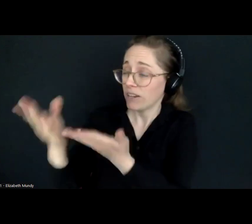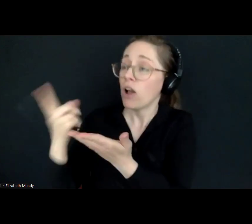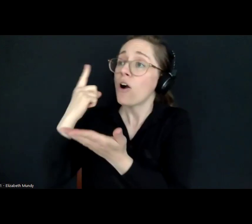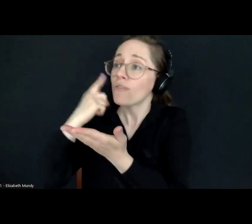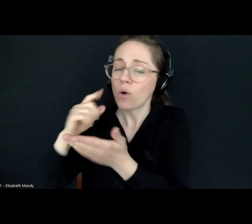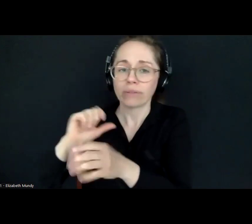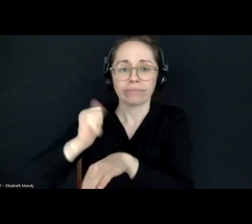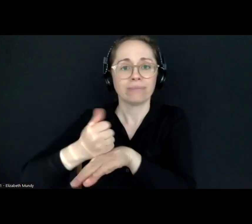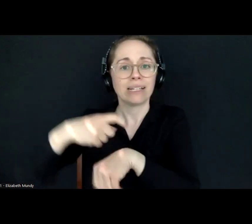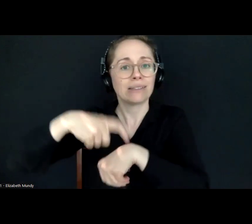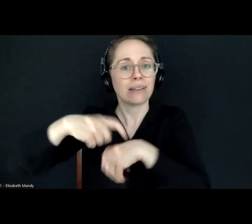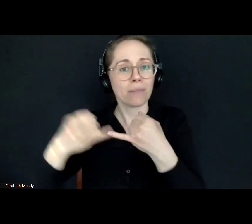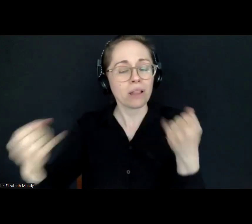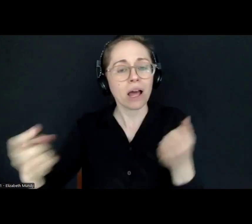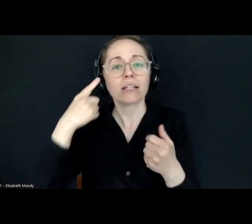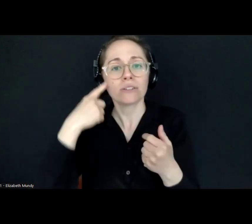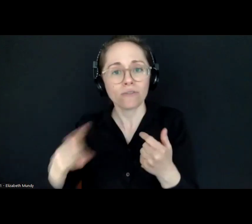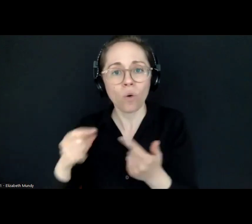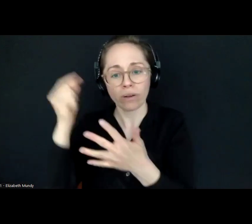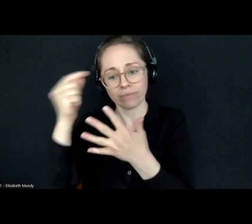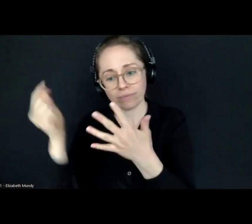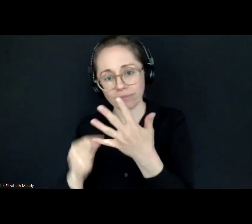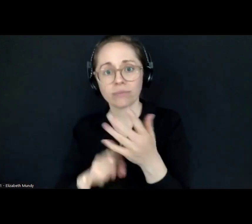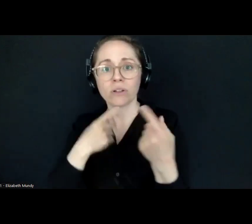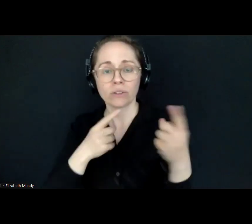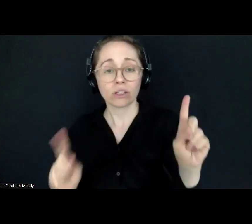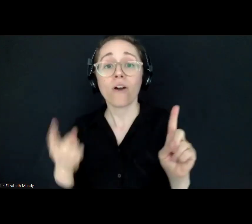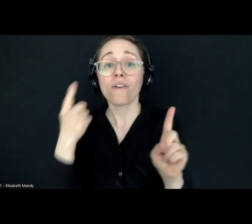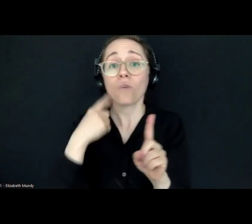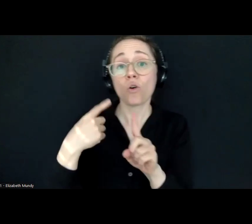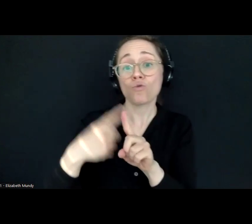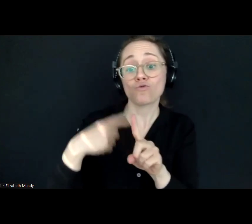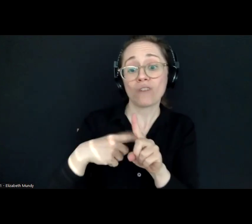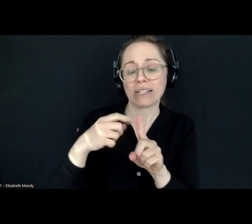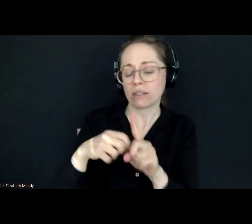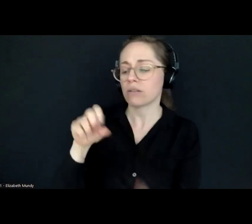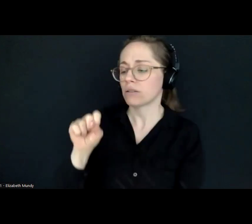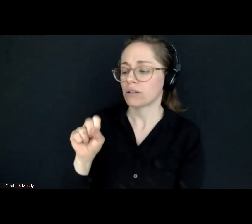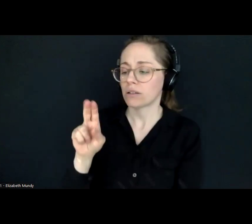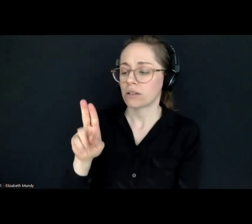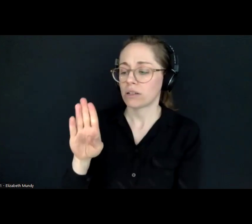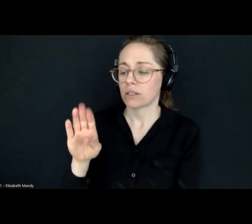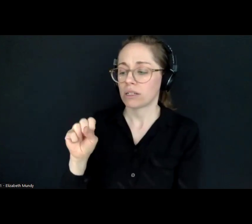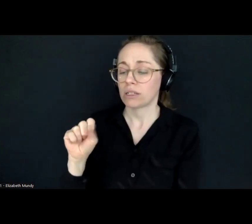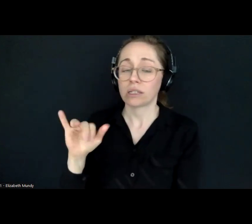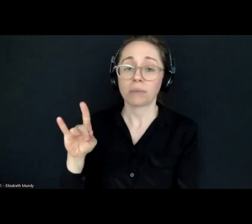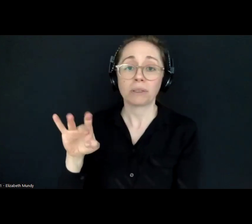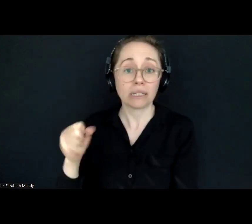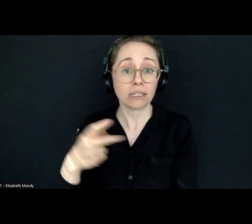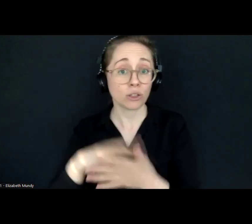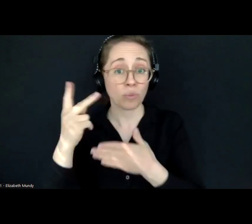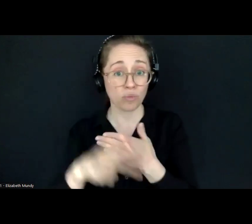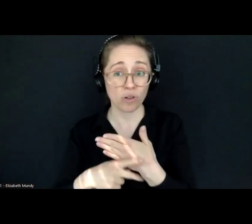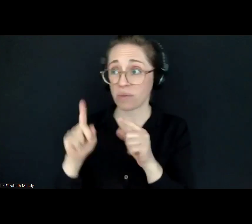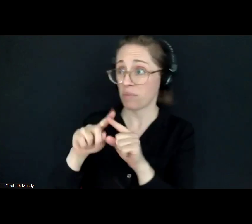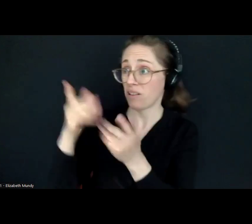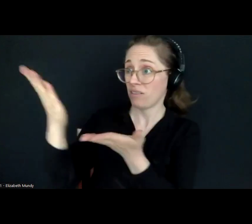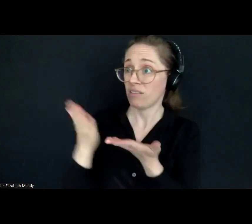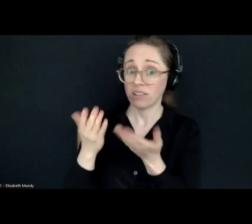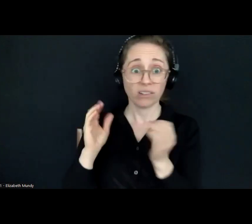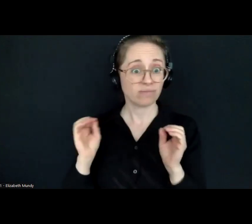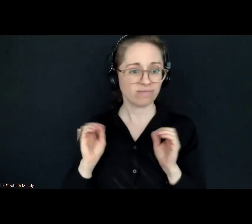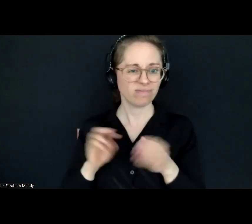for research on rental subsidies programs, and we have not seen progress on that to date. We just note